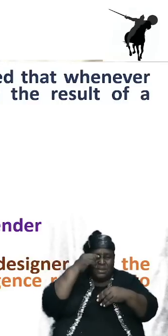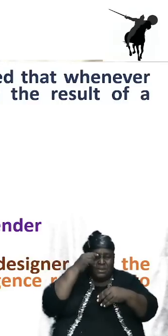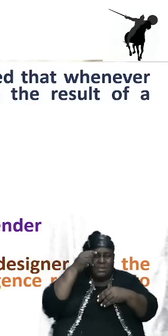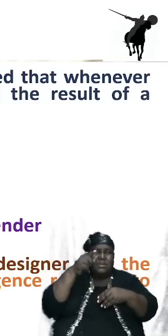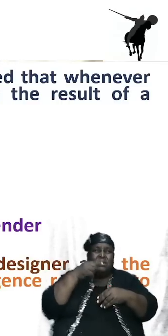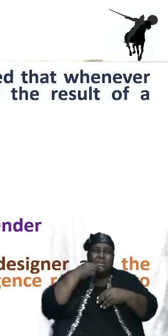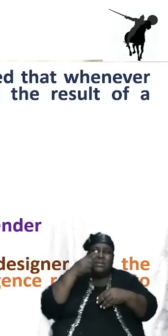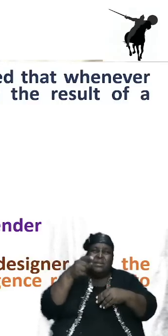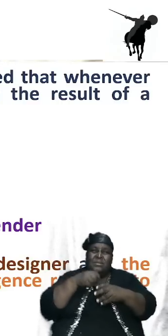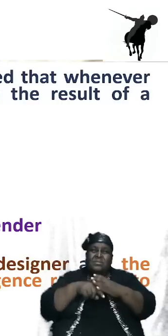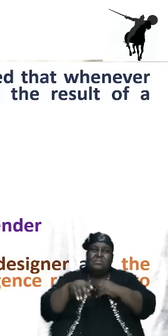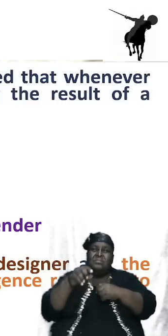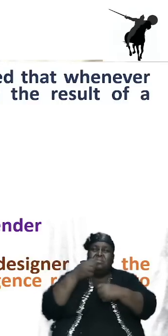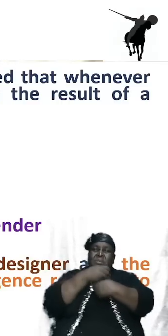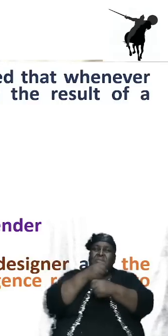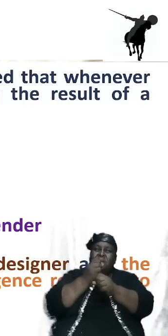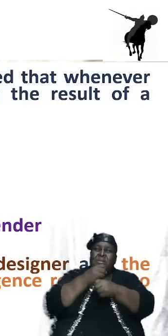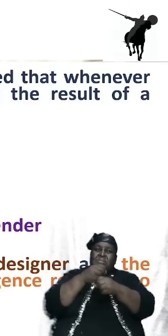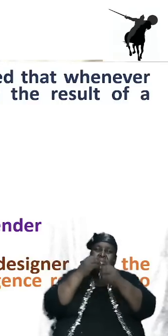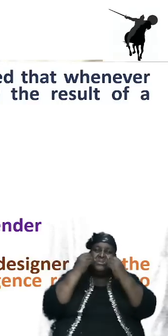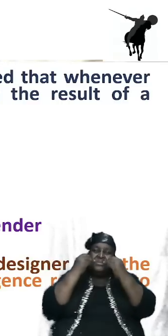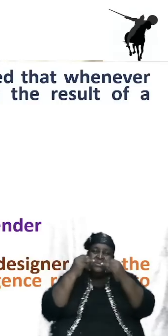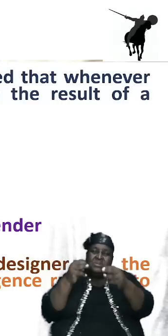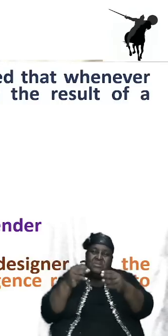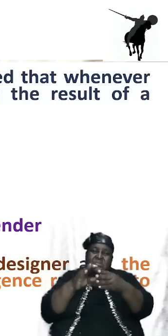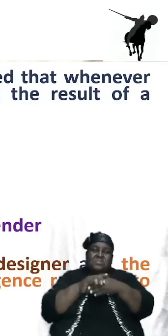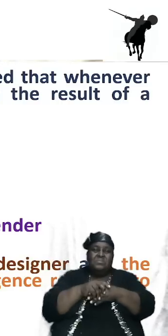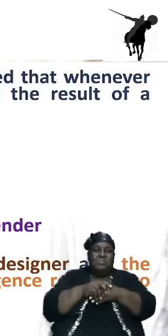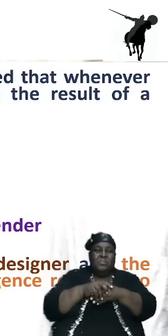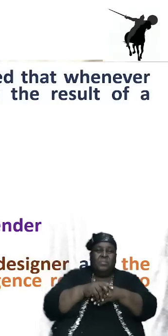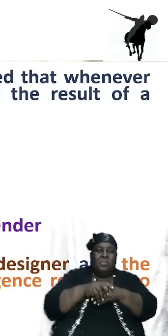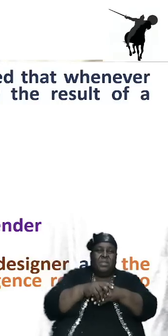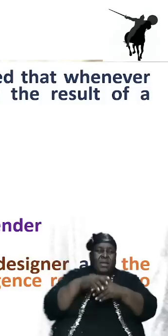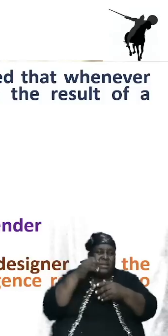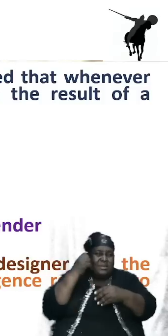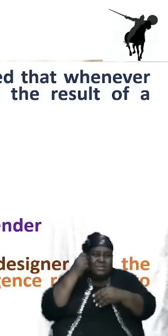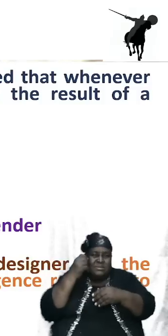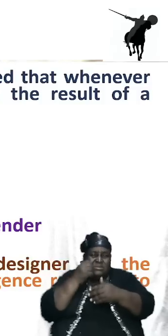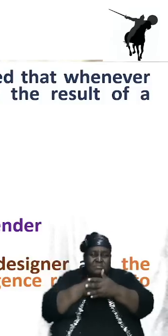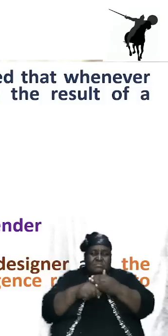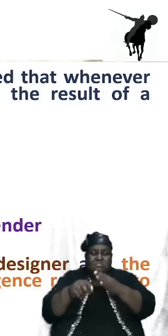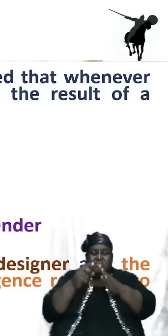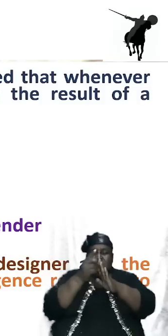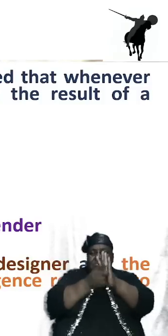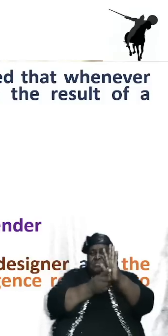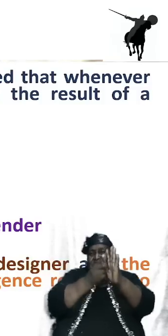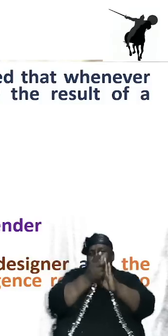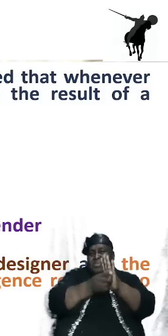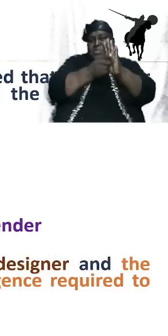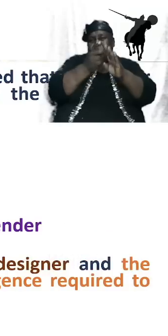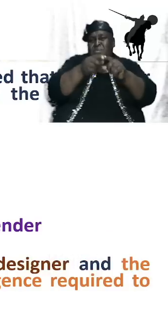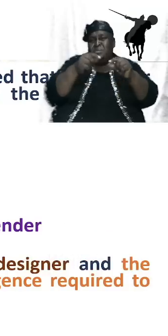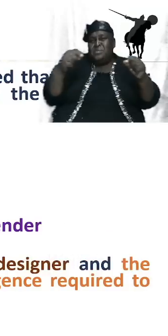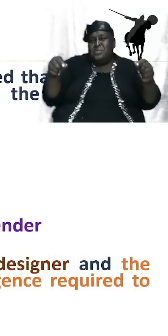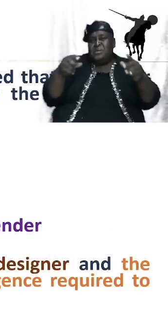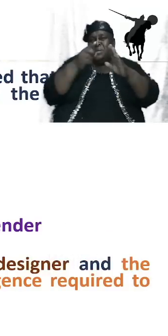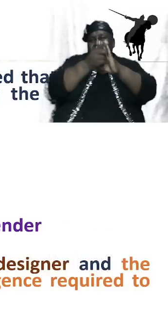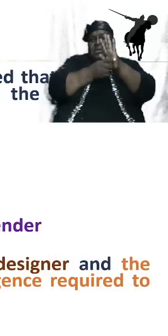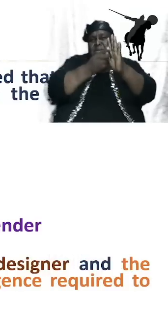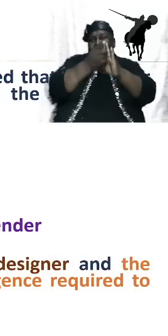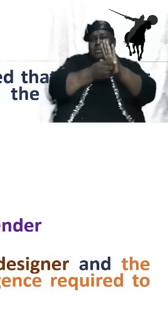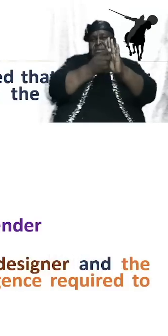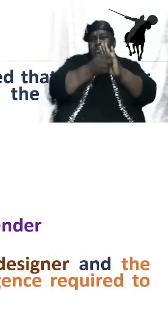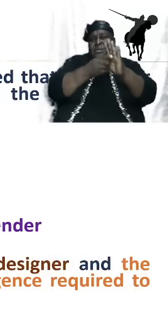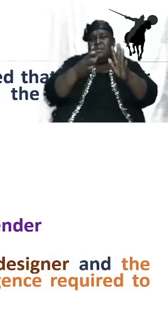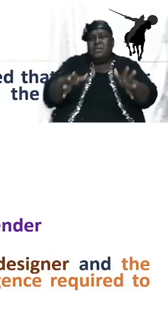message. Now I want you to understand something about design. The greater the design, the